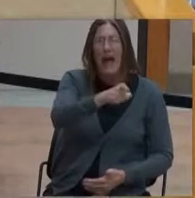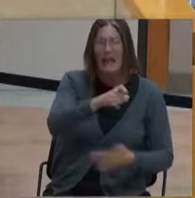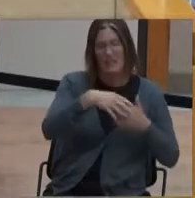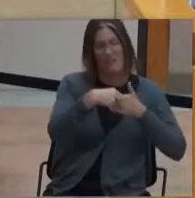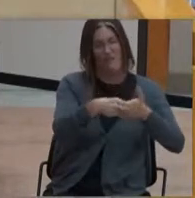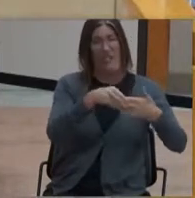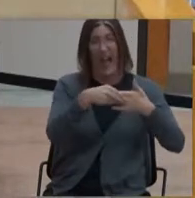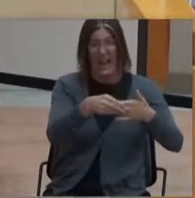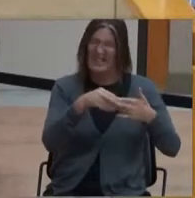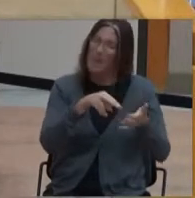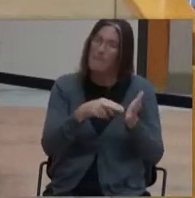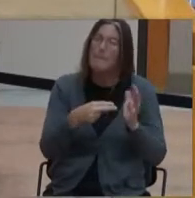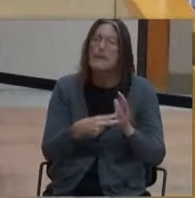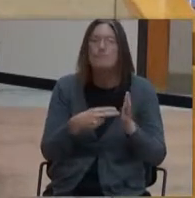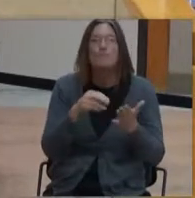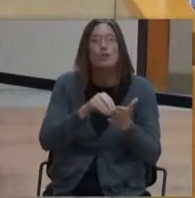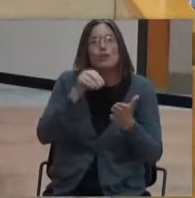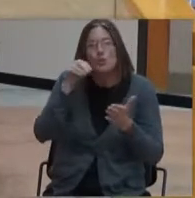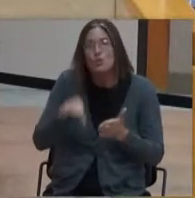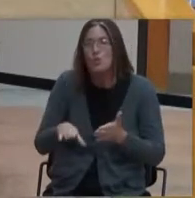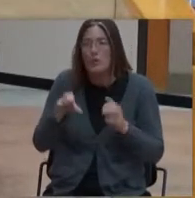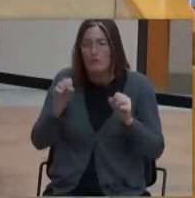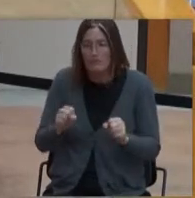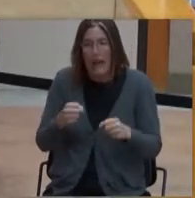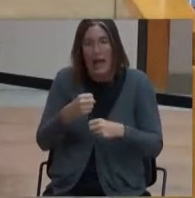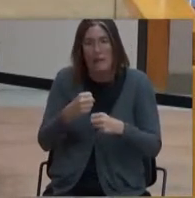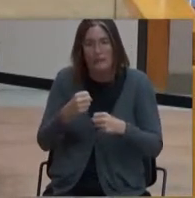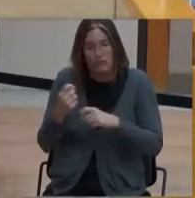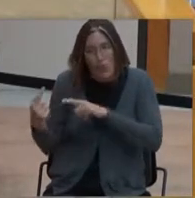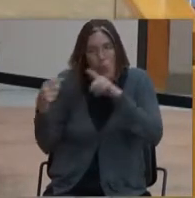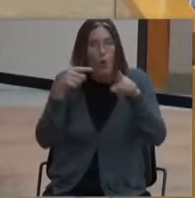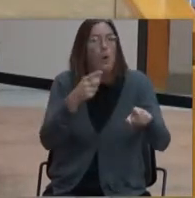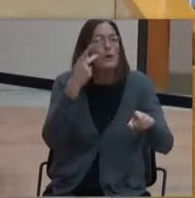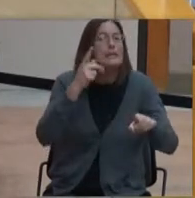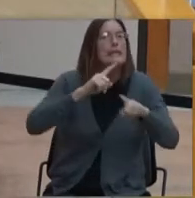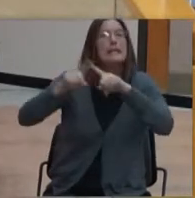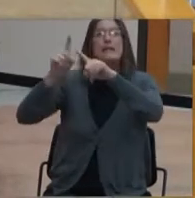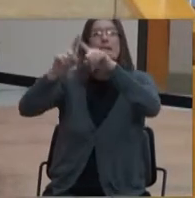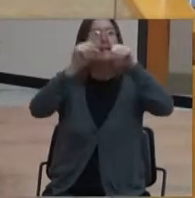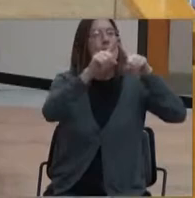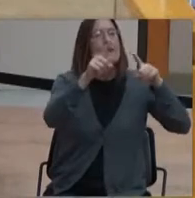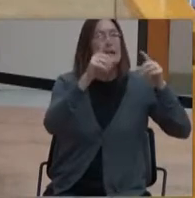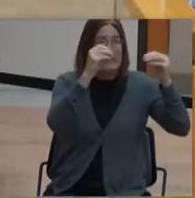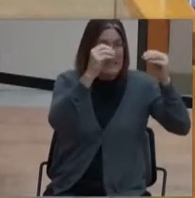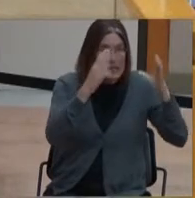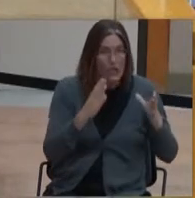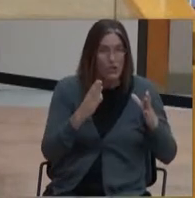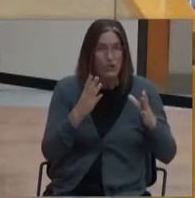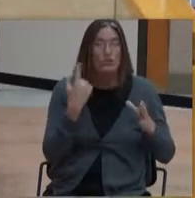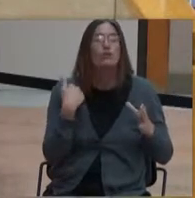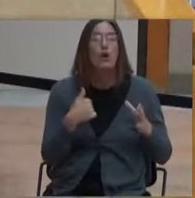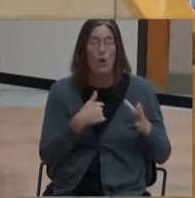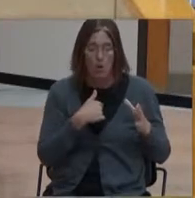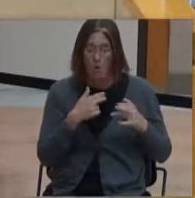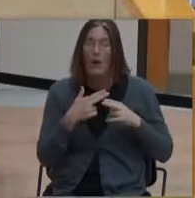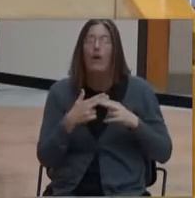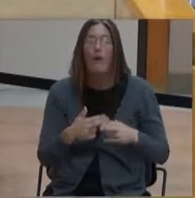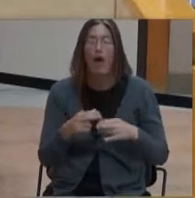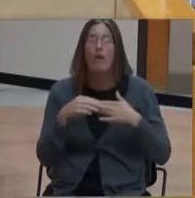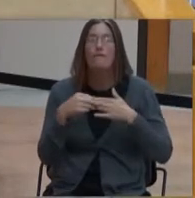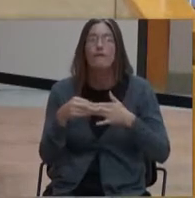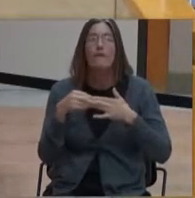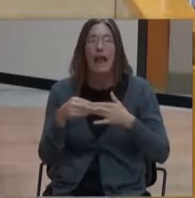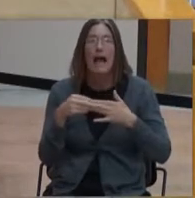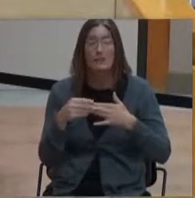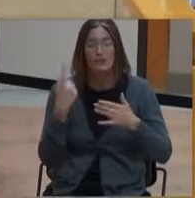a specific teacher and focus on certain things. We have the flex sessions, as I recall, we go to different